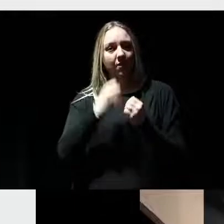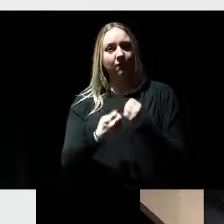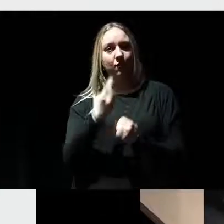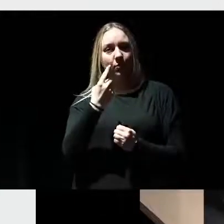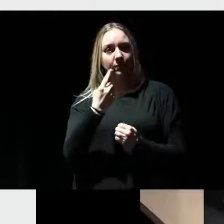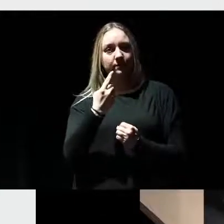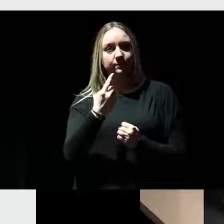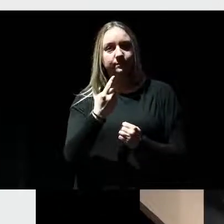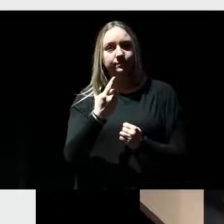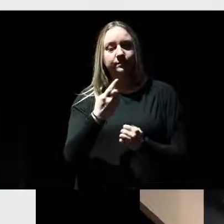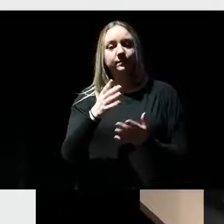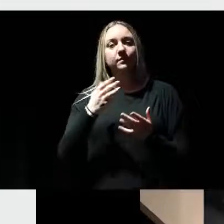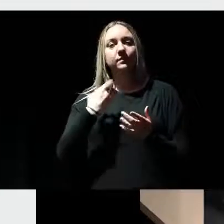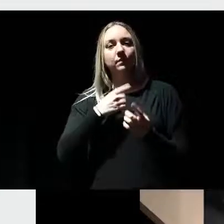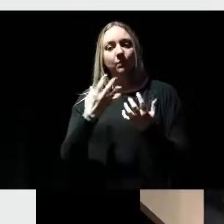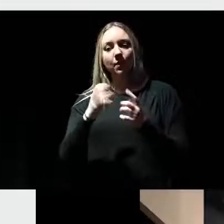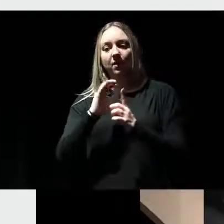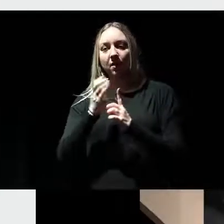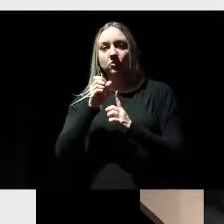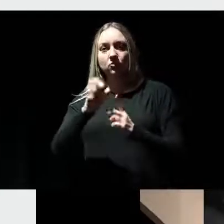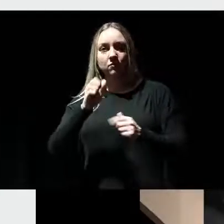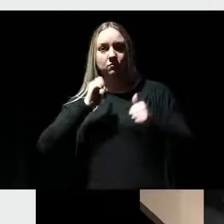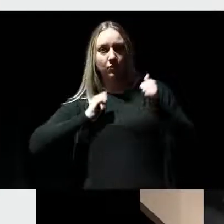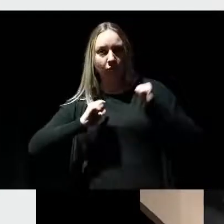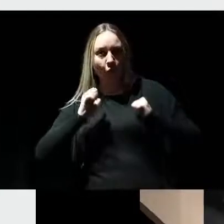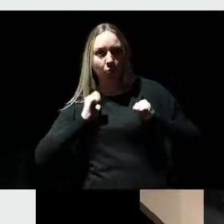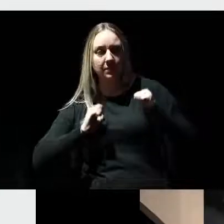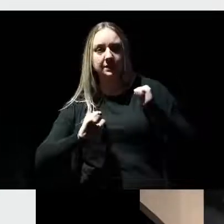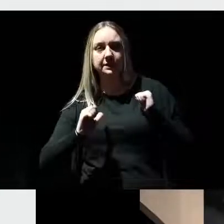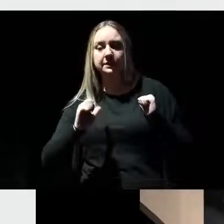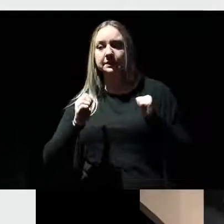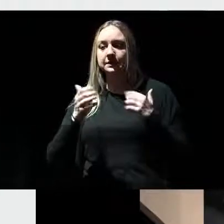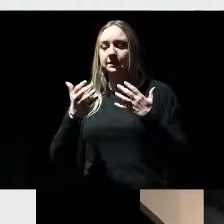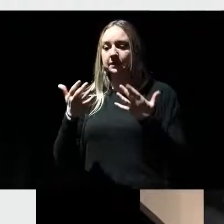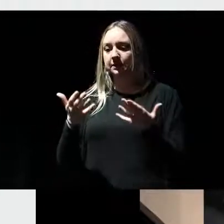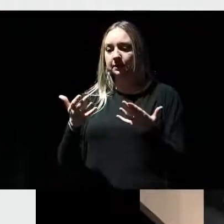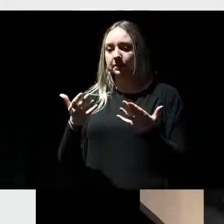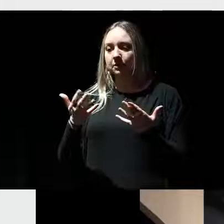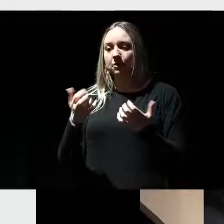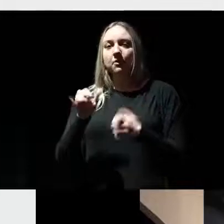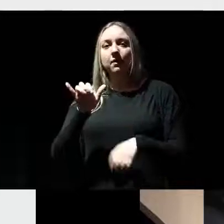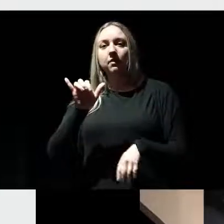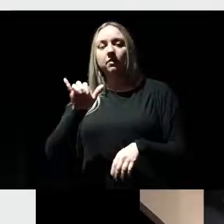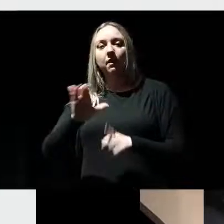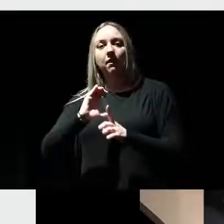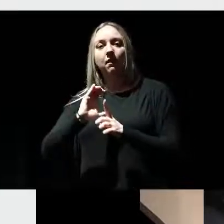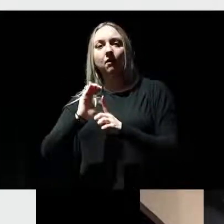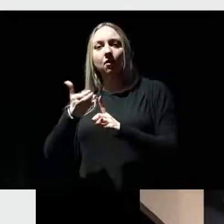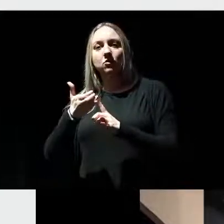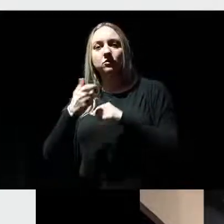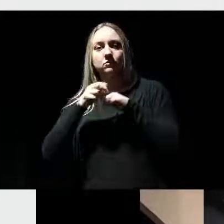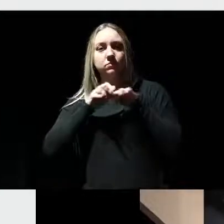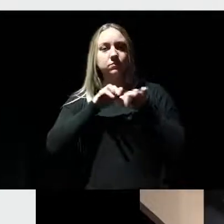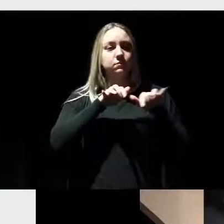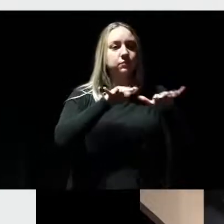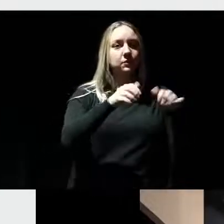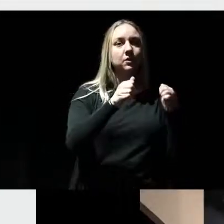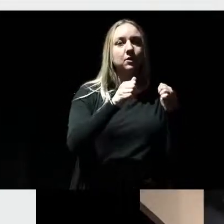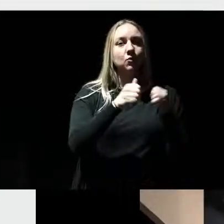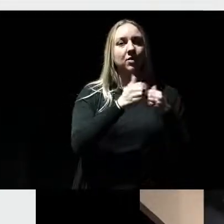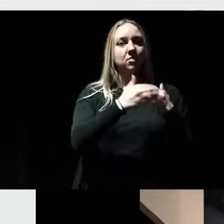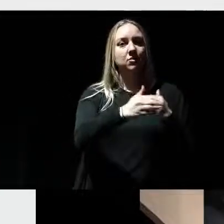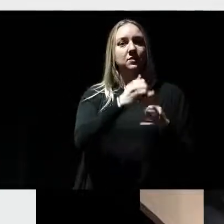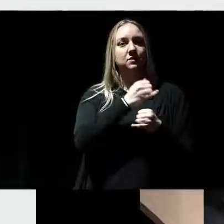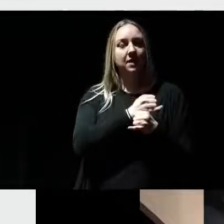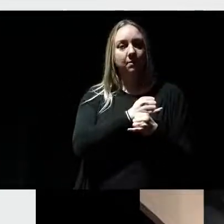of performance and performing scholars that are here at RIT can